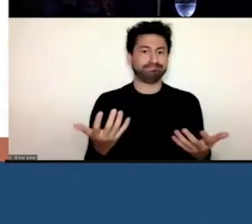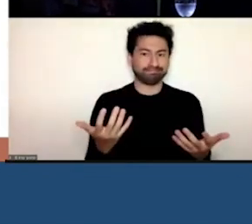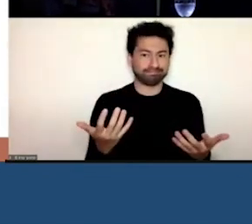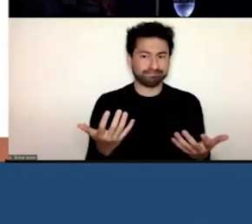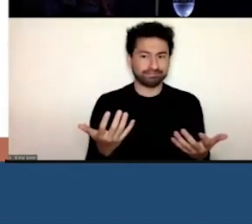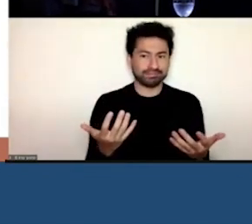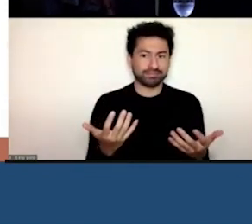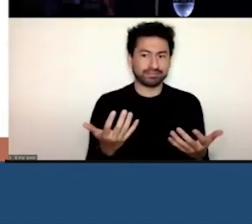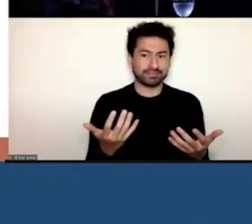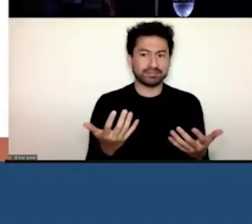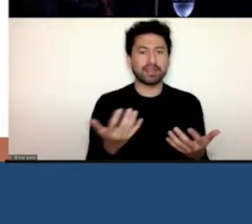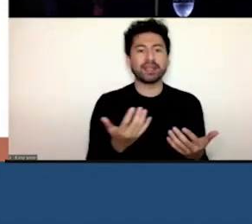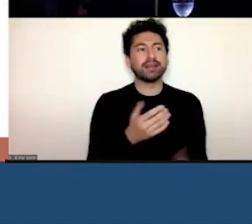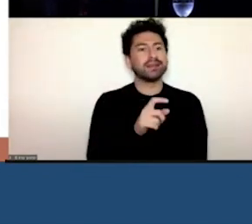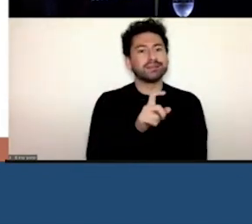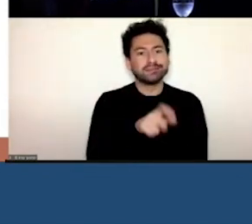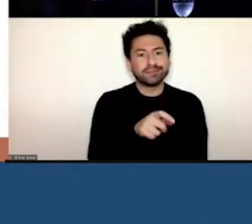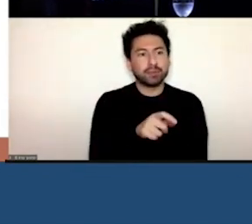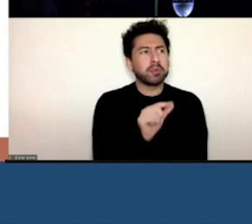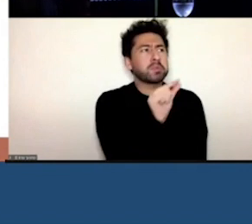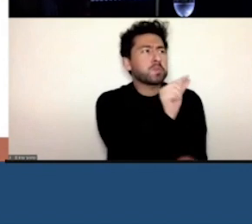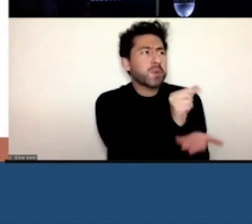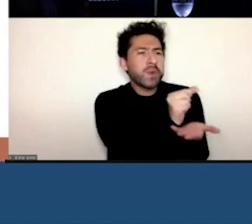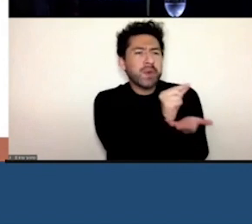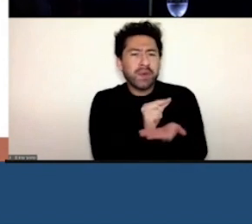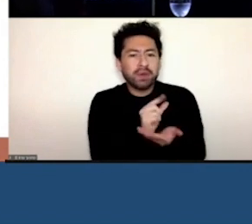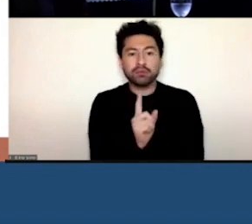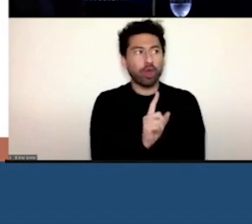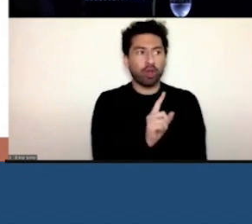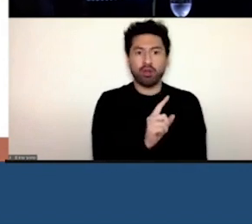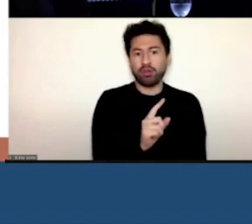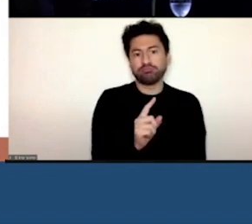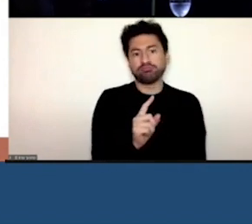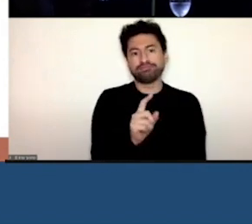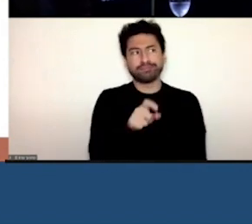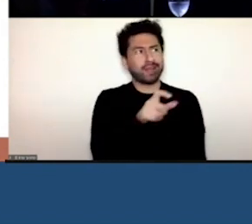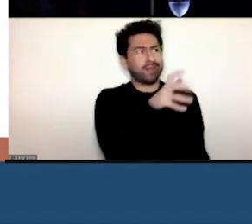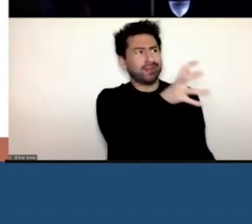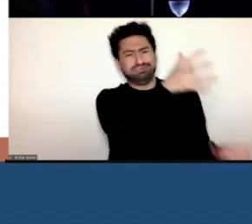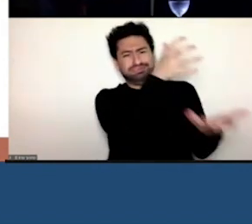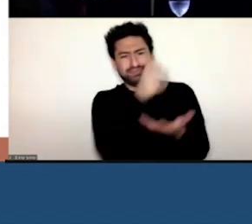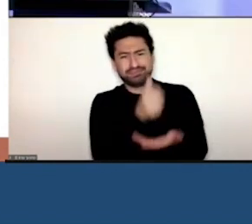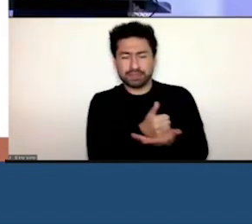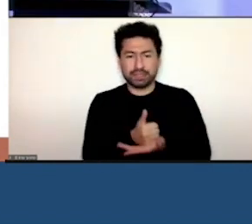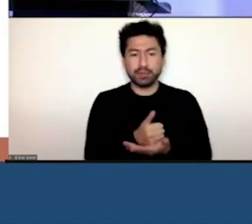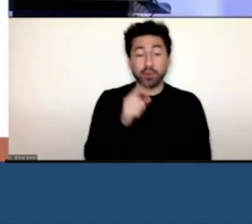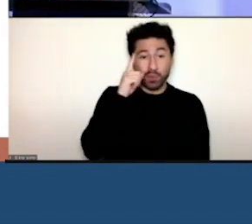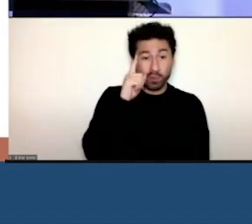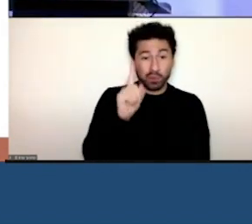So we don't need only a grain of sand, but we need actually a roadmap because we want a